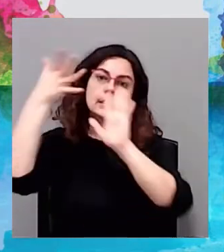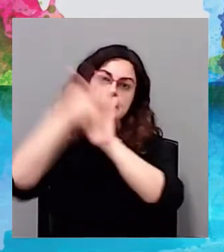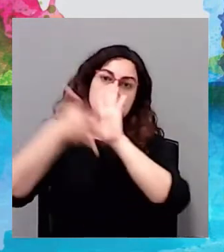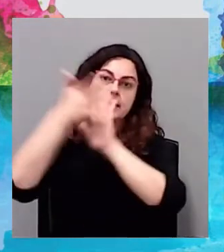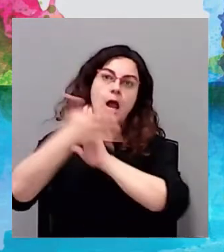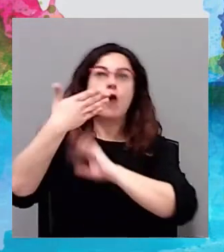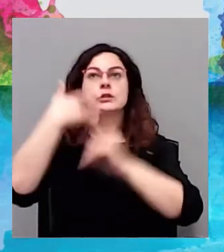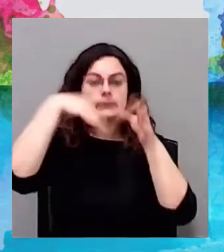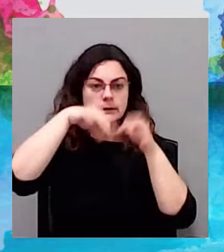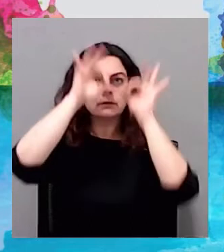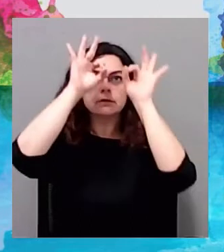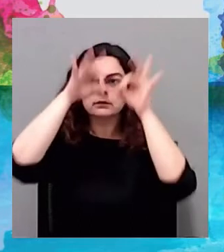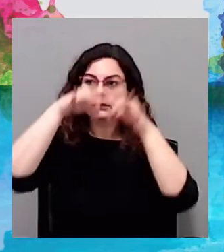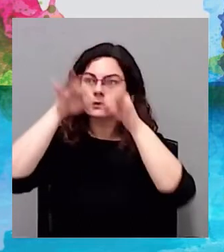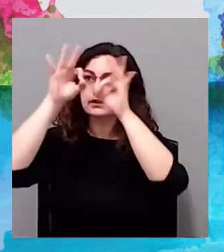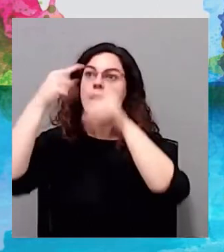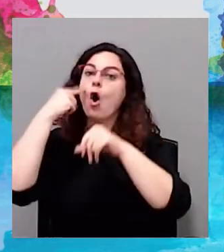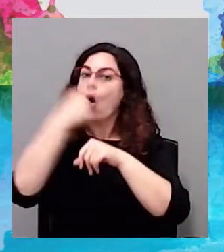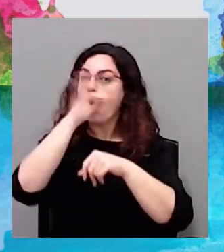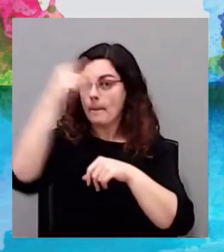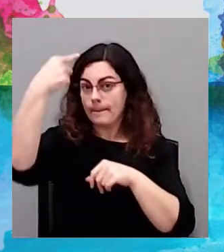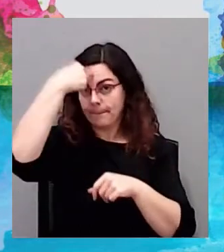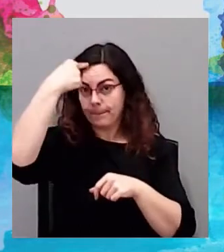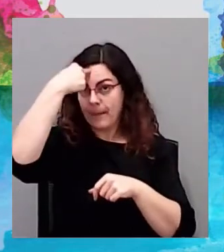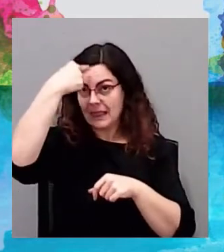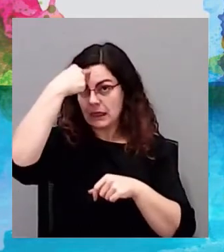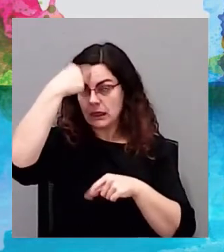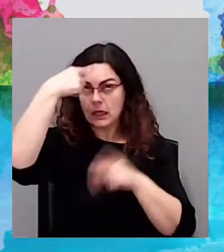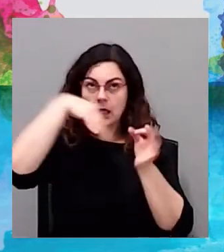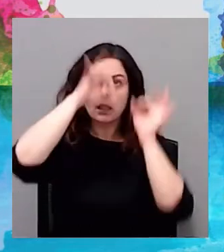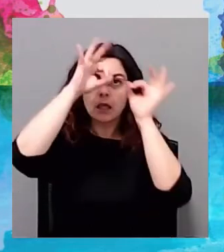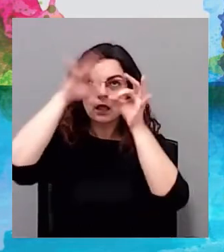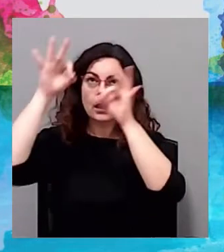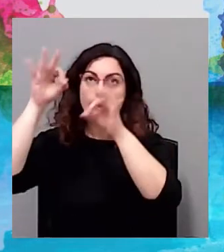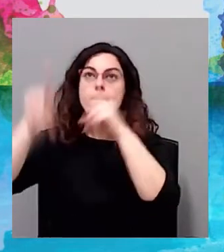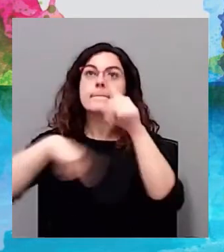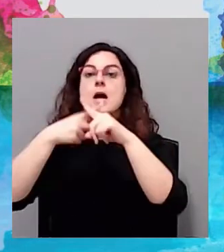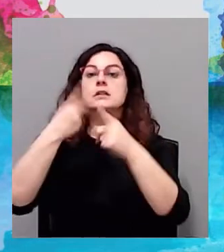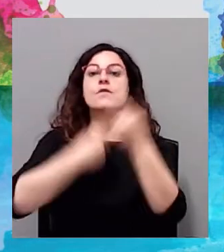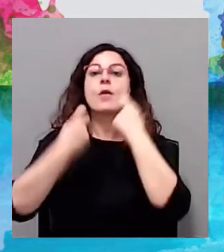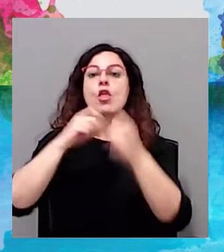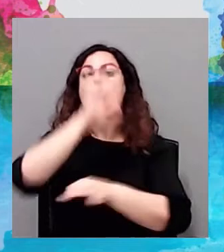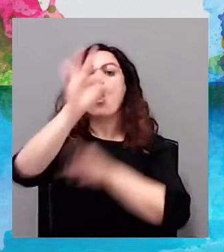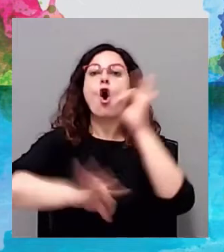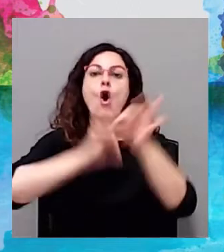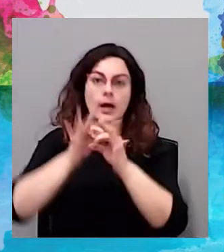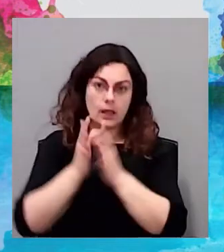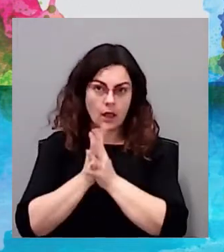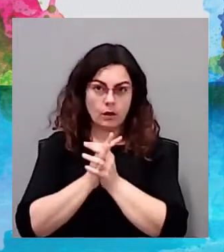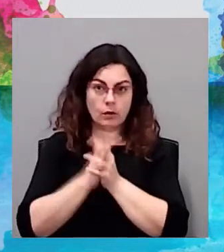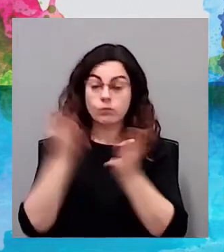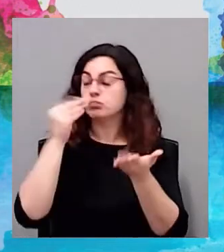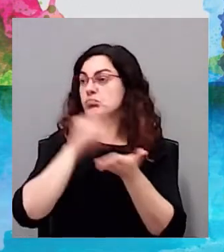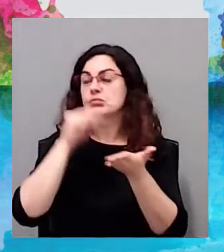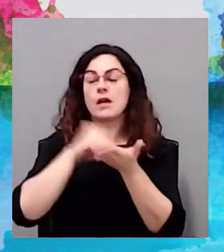spatial indications as well. Tell them to where to look and to as a way to organize all